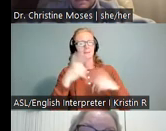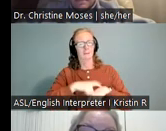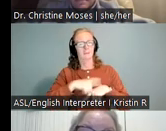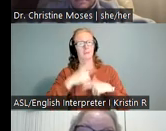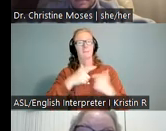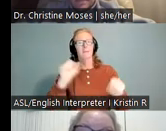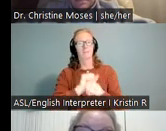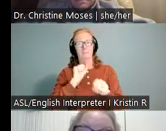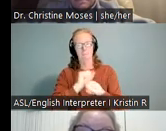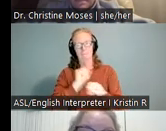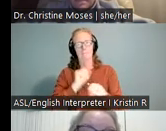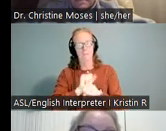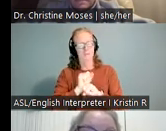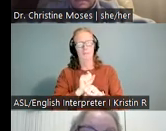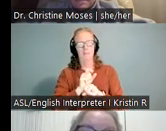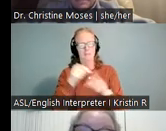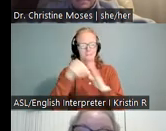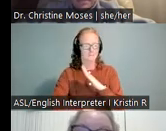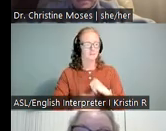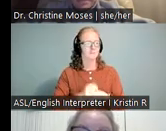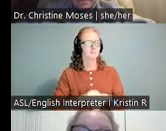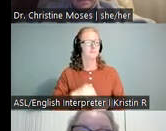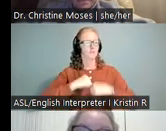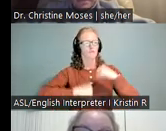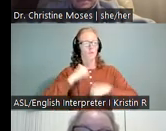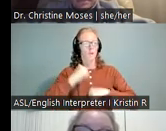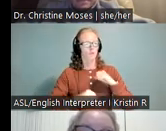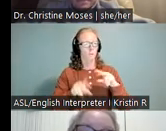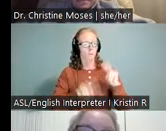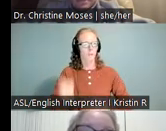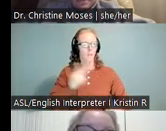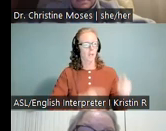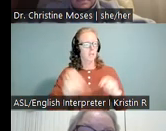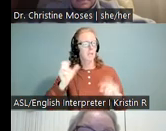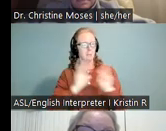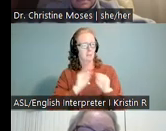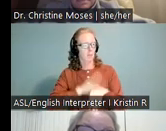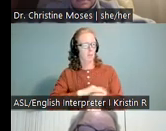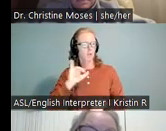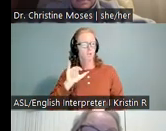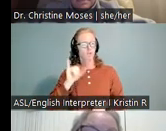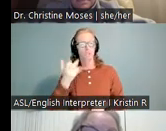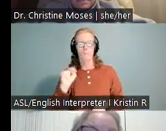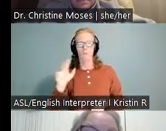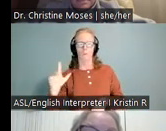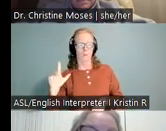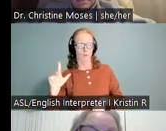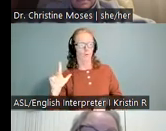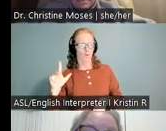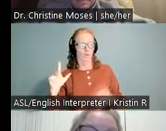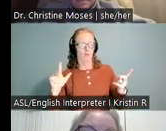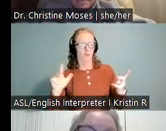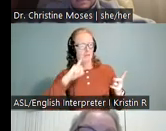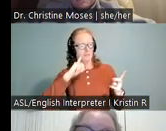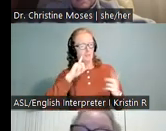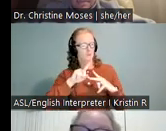job. And then Structural Oversight has another meeting scheduled for the 23rd. And it looks like we might